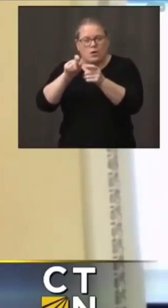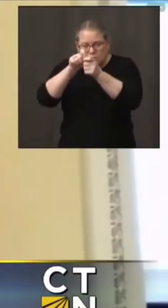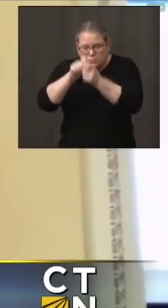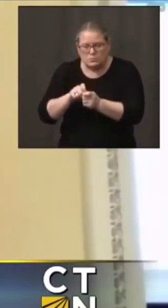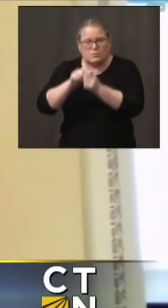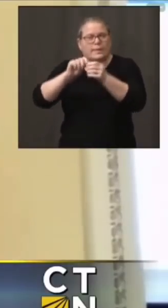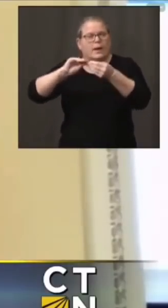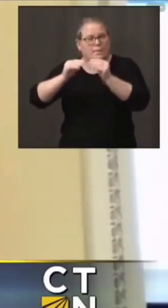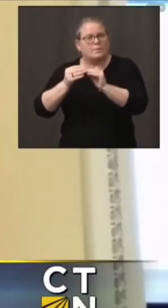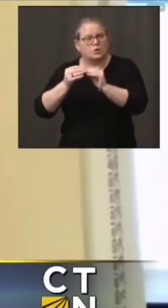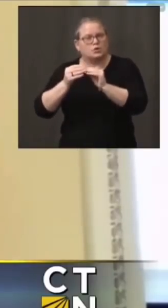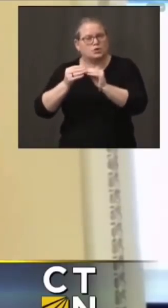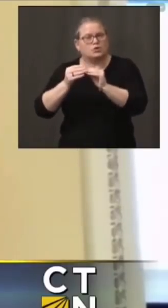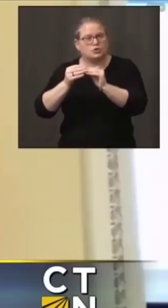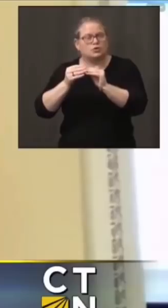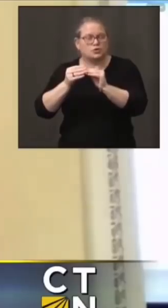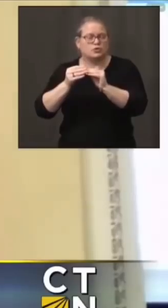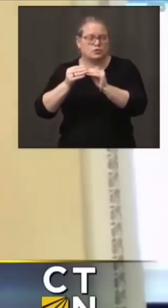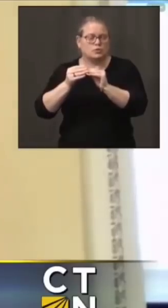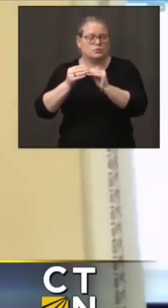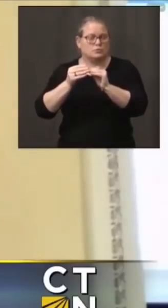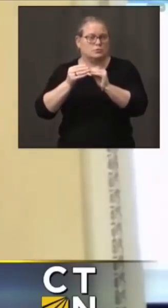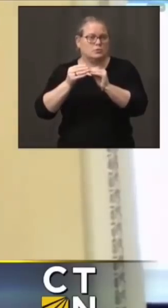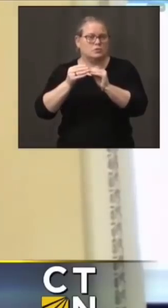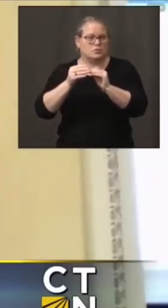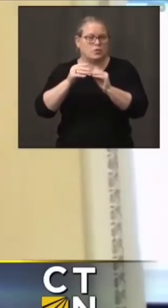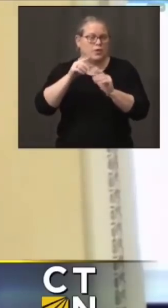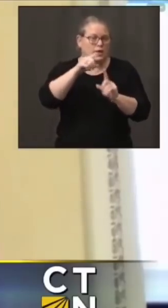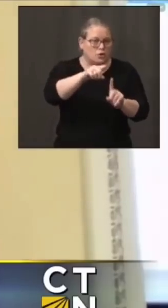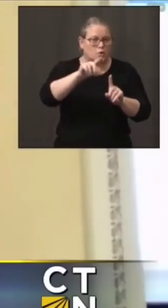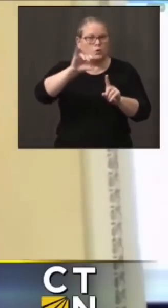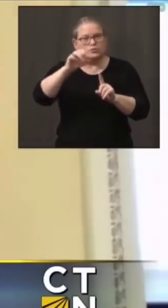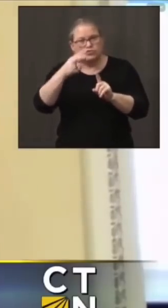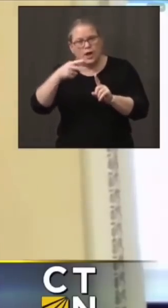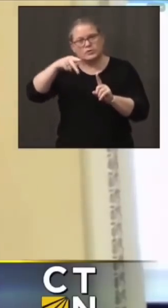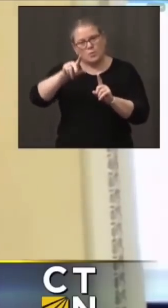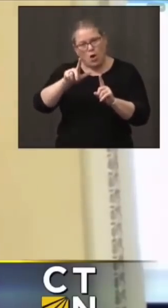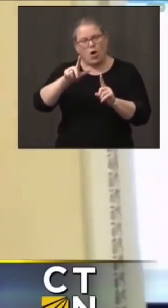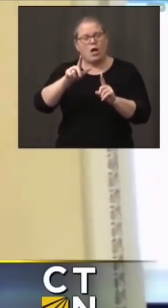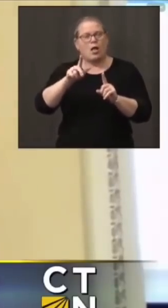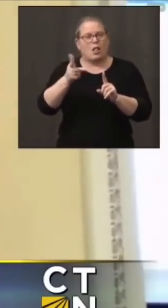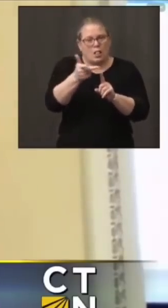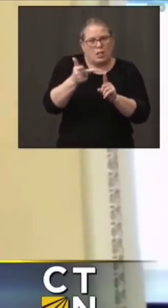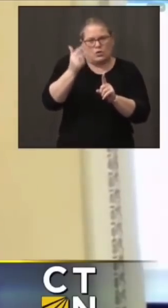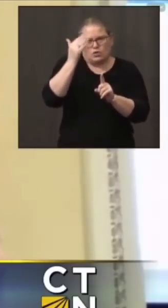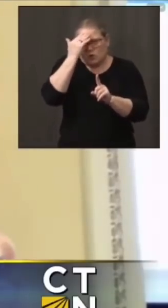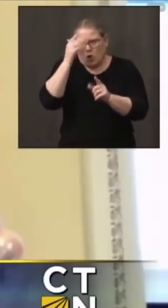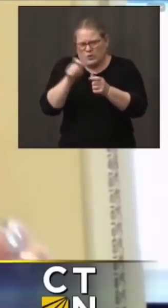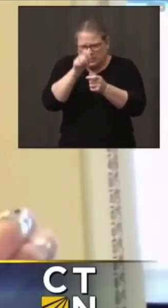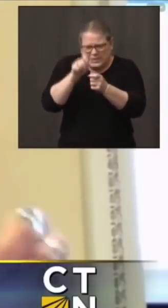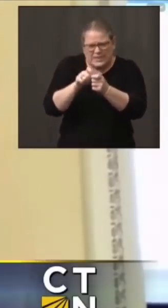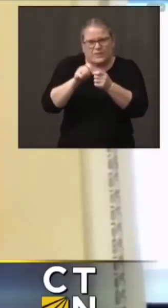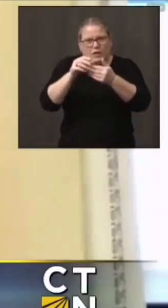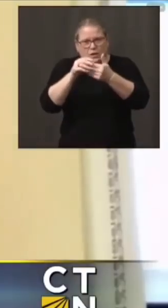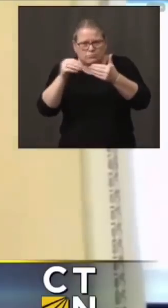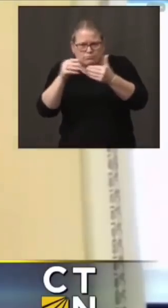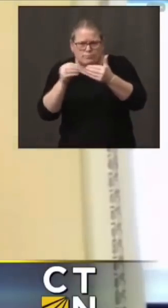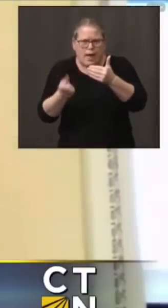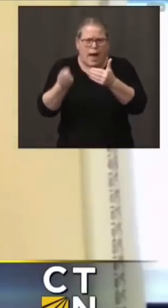so that you know, and you, Josh, and Paul know what is the specific dollar amounts that